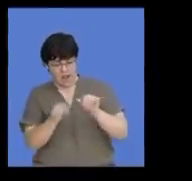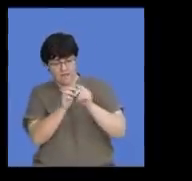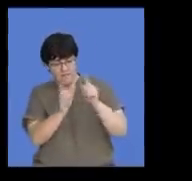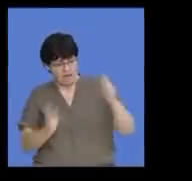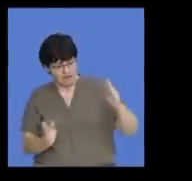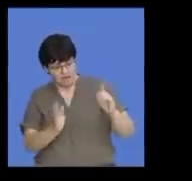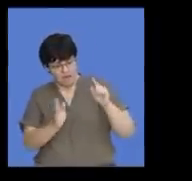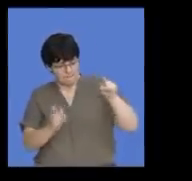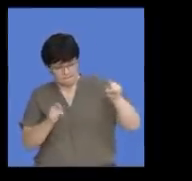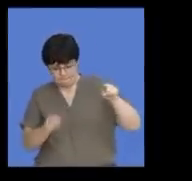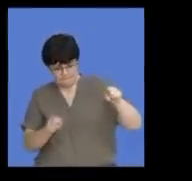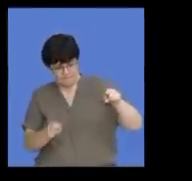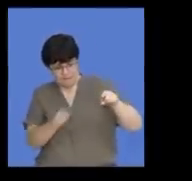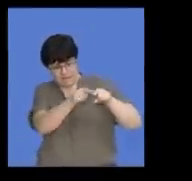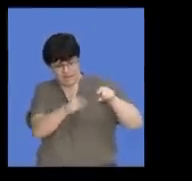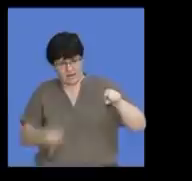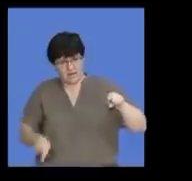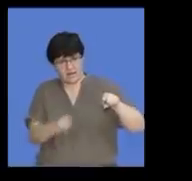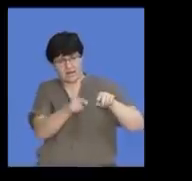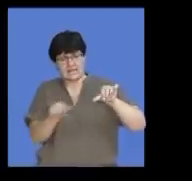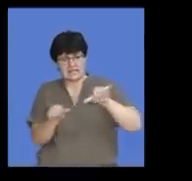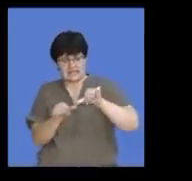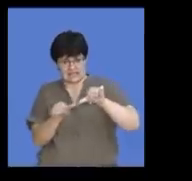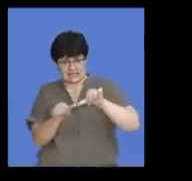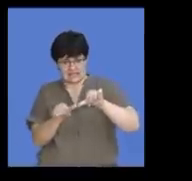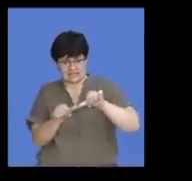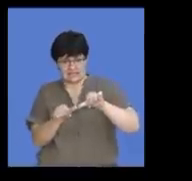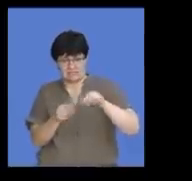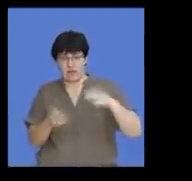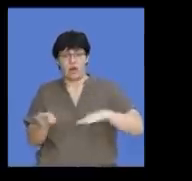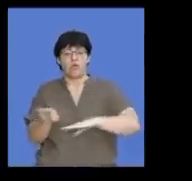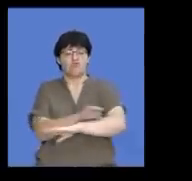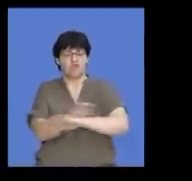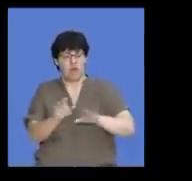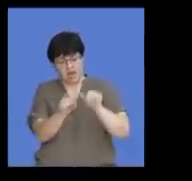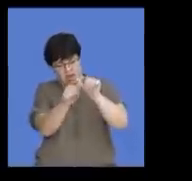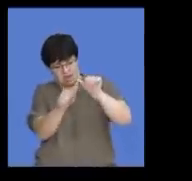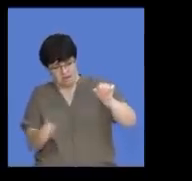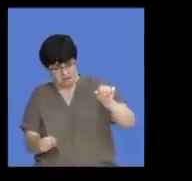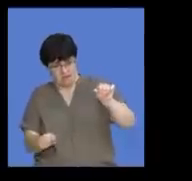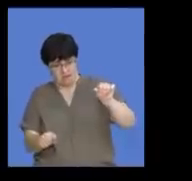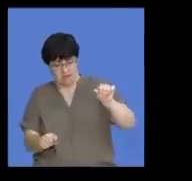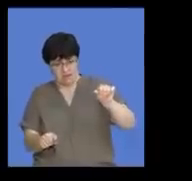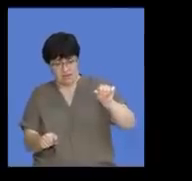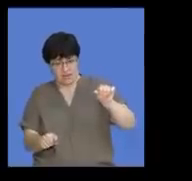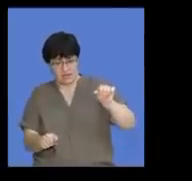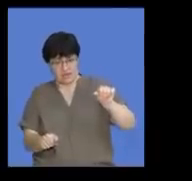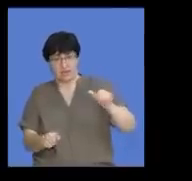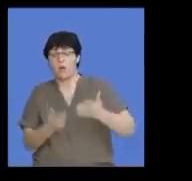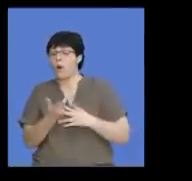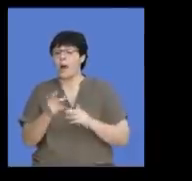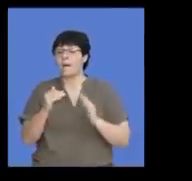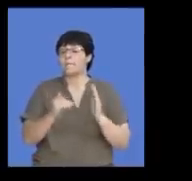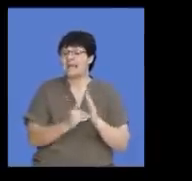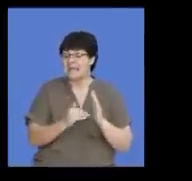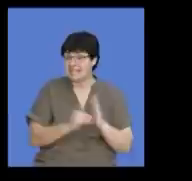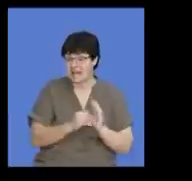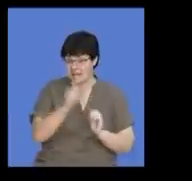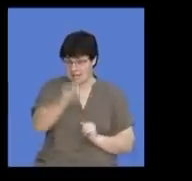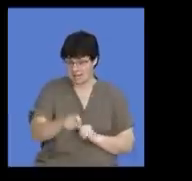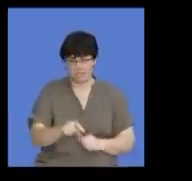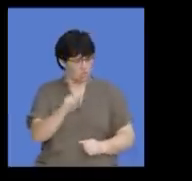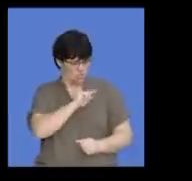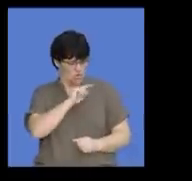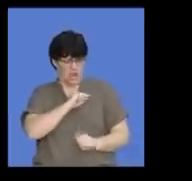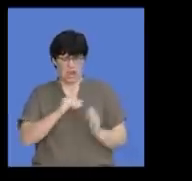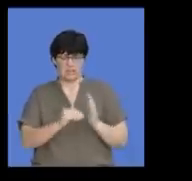between the two points. And that can be calculated using a ruler, which must be calculated in meters. Why